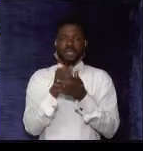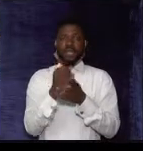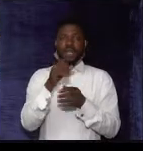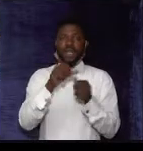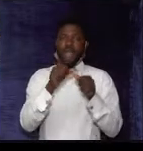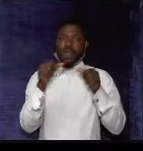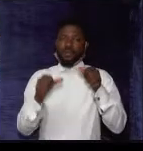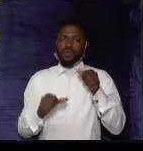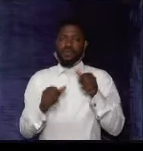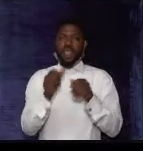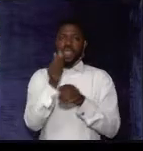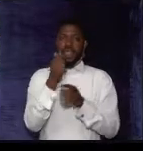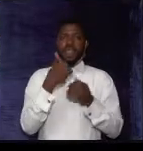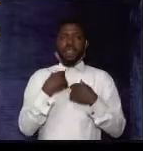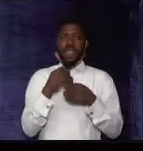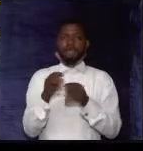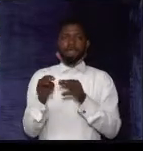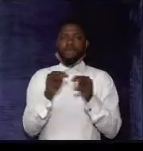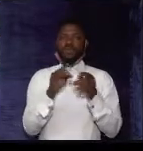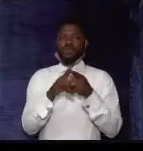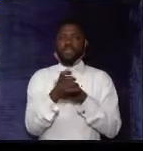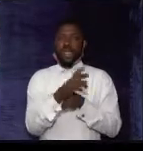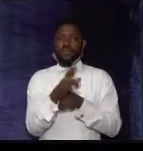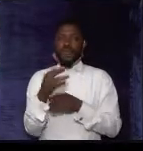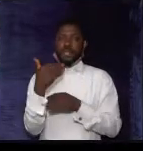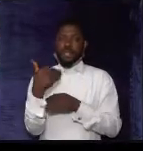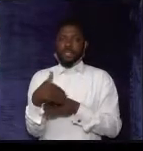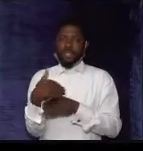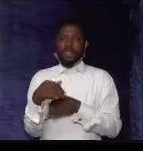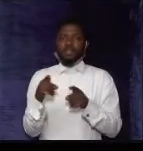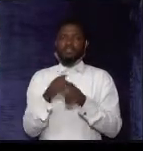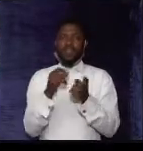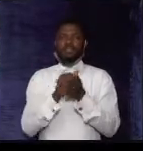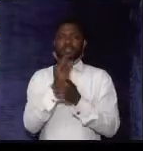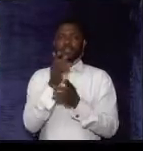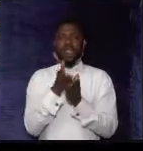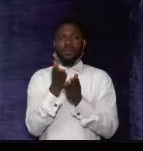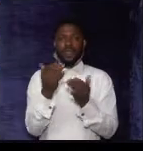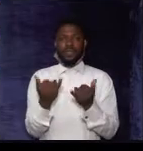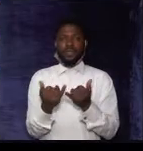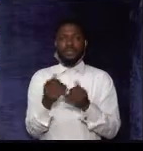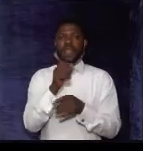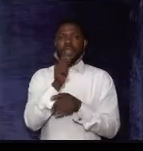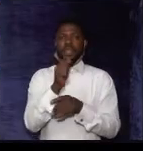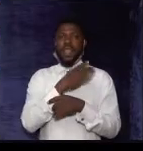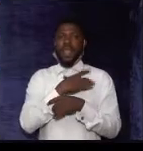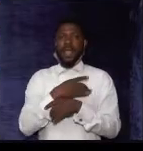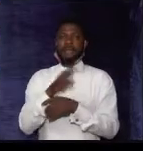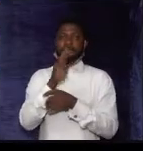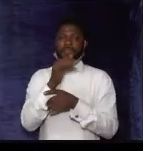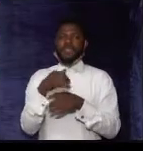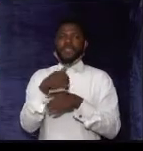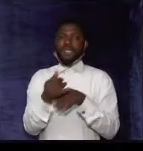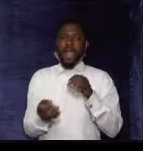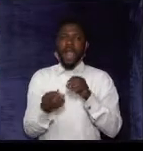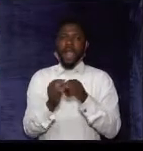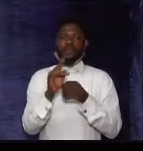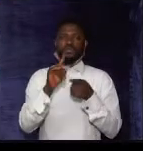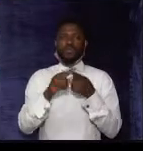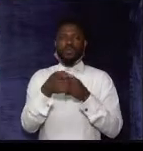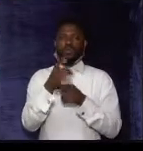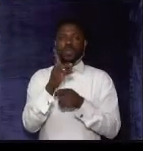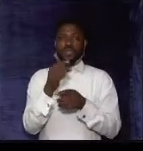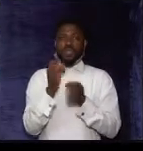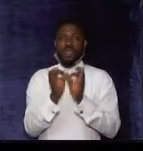Now you see that angle A has moved to the right side. Now, as it is right now, A and B still add up